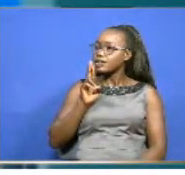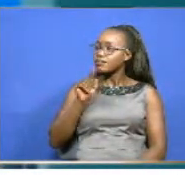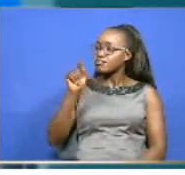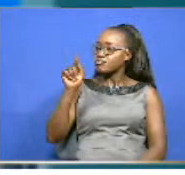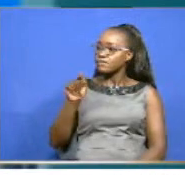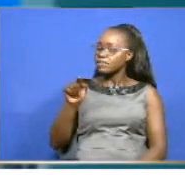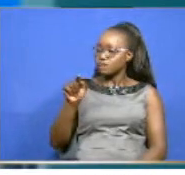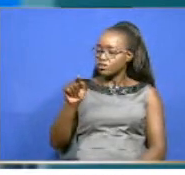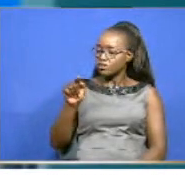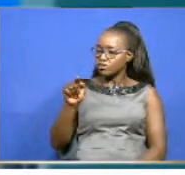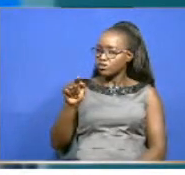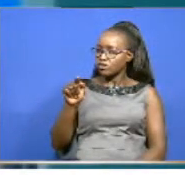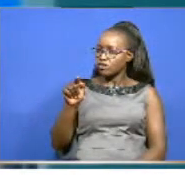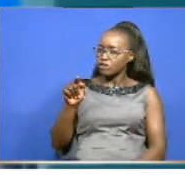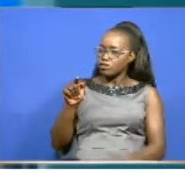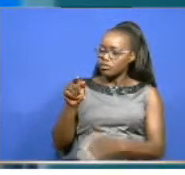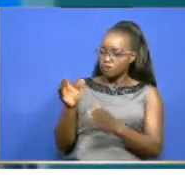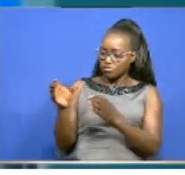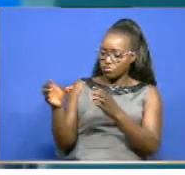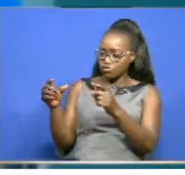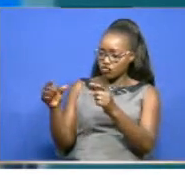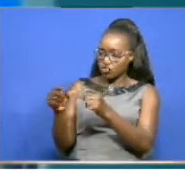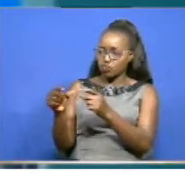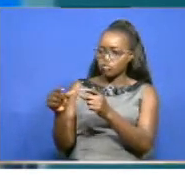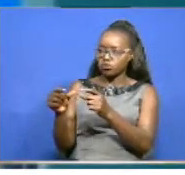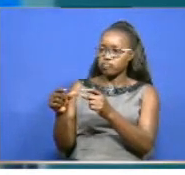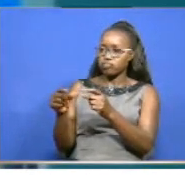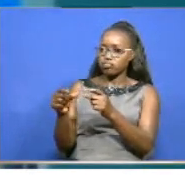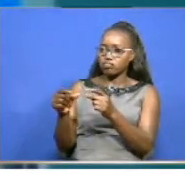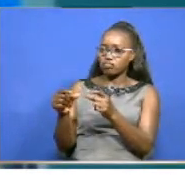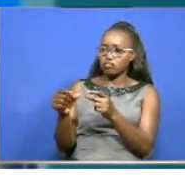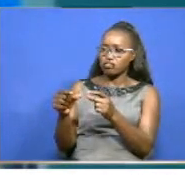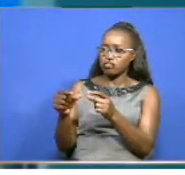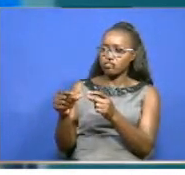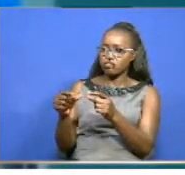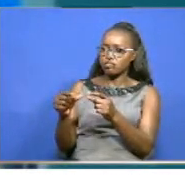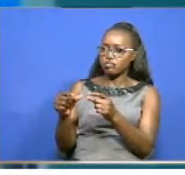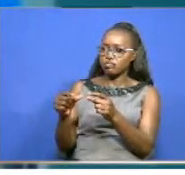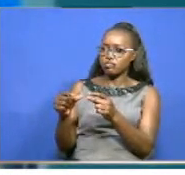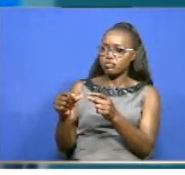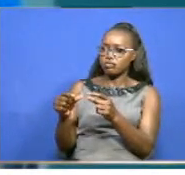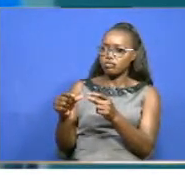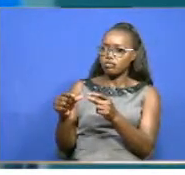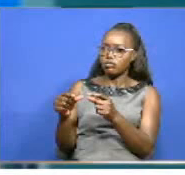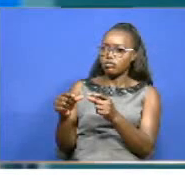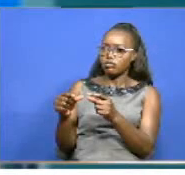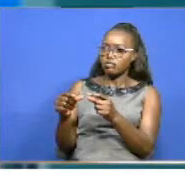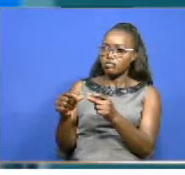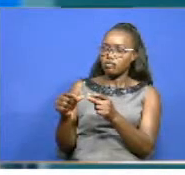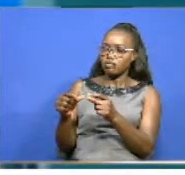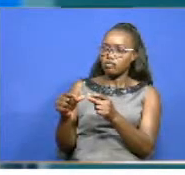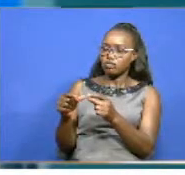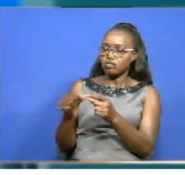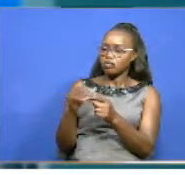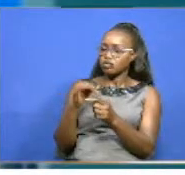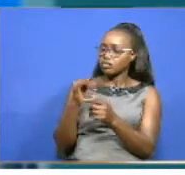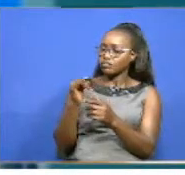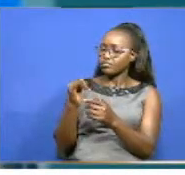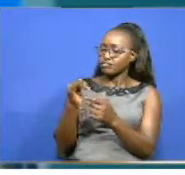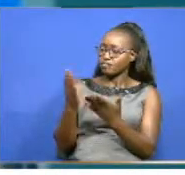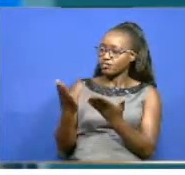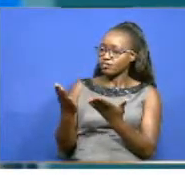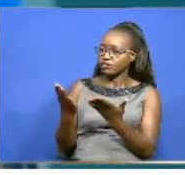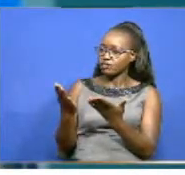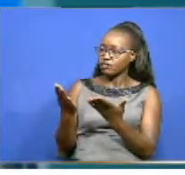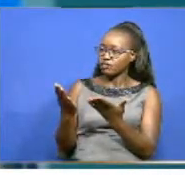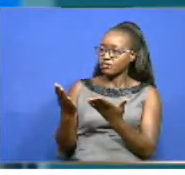is categorized accordingly, and I don't want to use scientific terms severally. The risk ratio here is